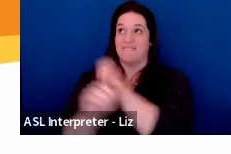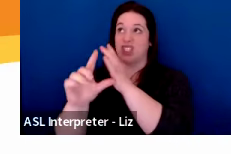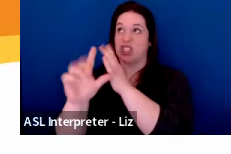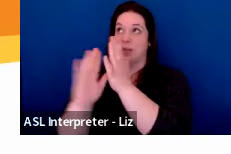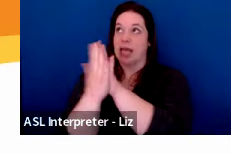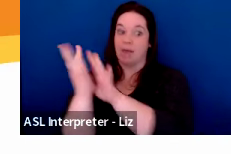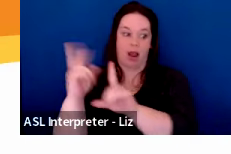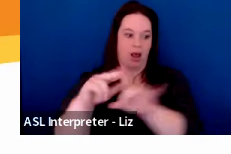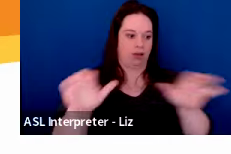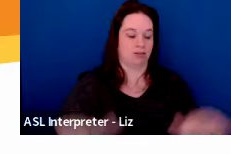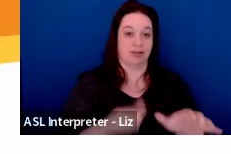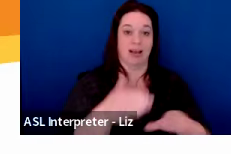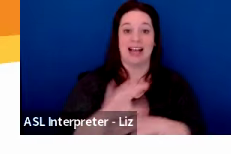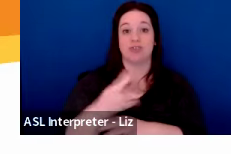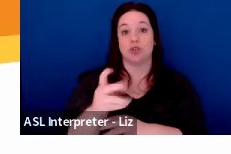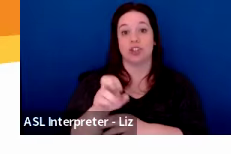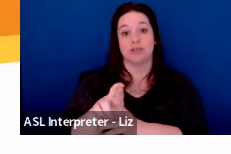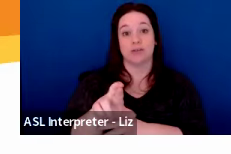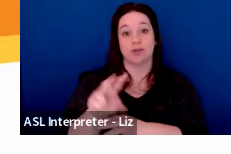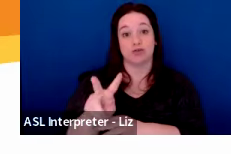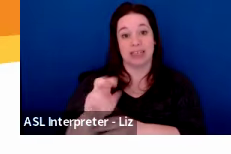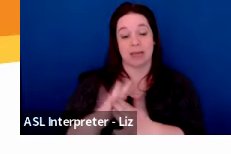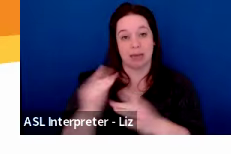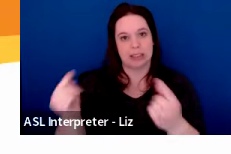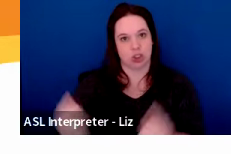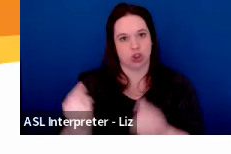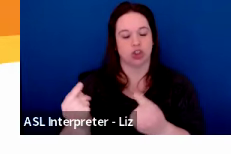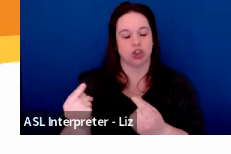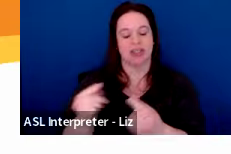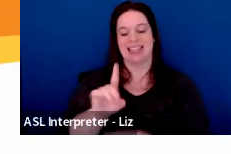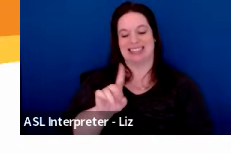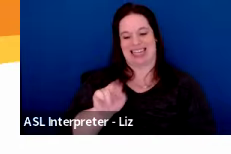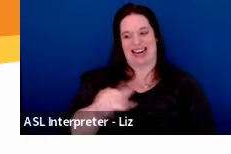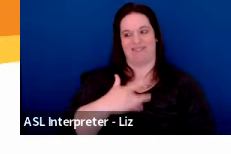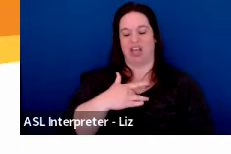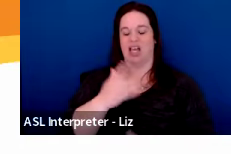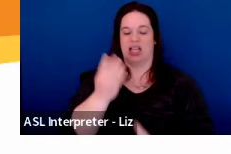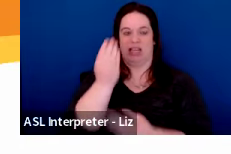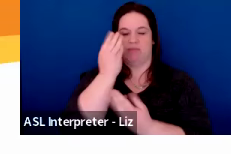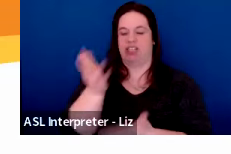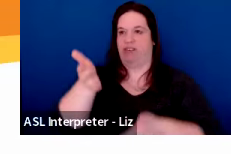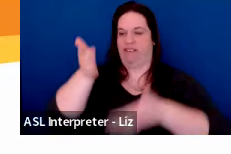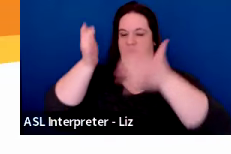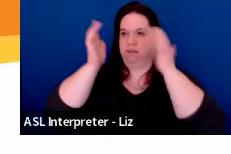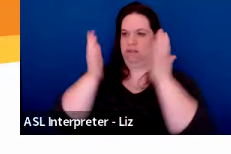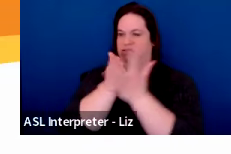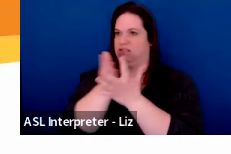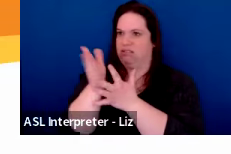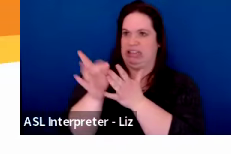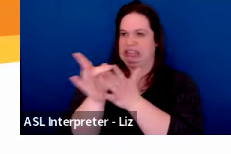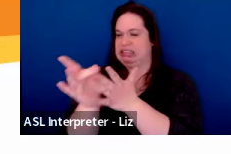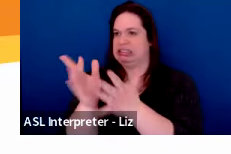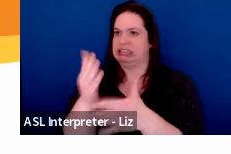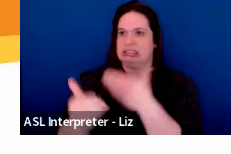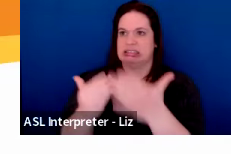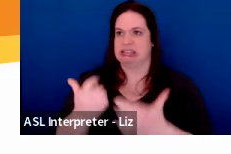After Christopher Reeve was injured, Dana often spoke about feeling overwhelmed by information as she tried to navigate their new reality.